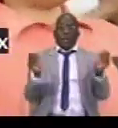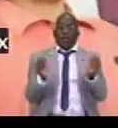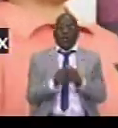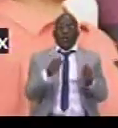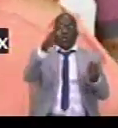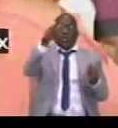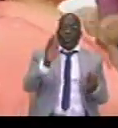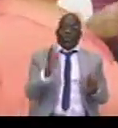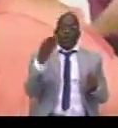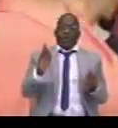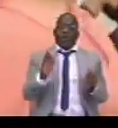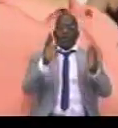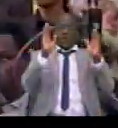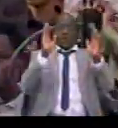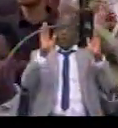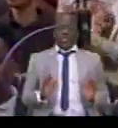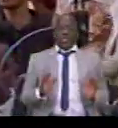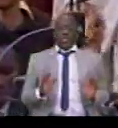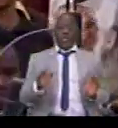The God of great wonder.